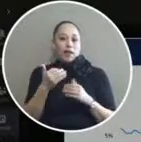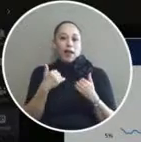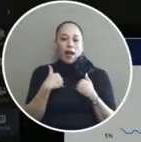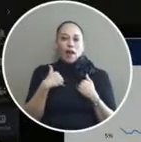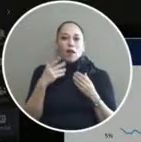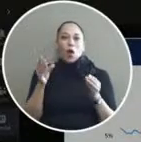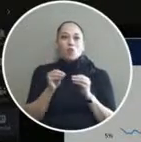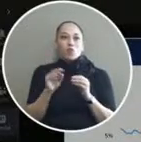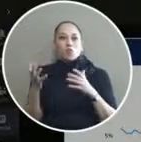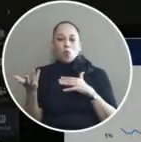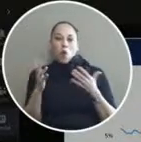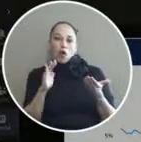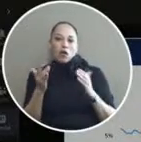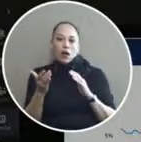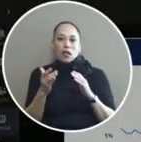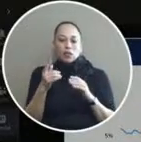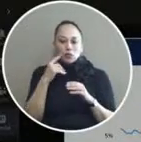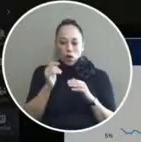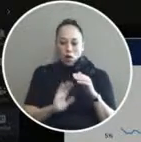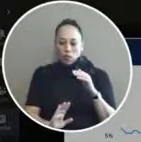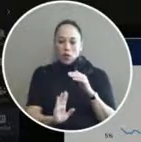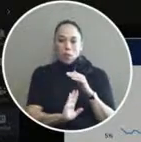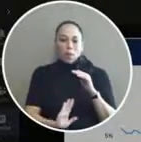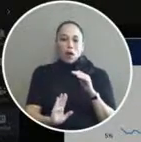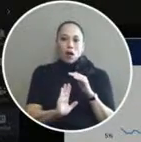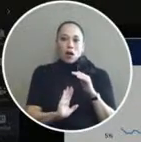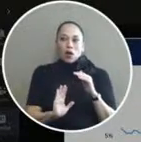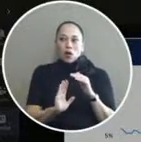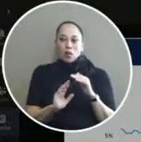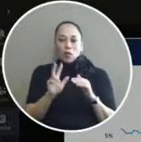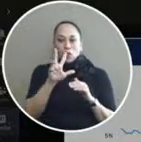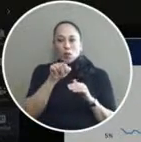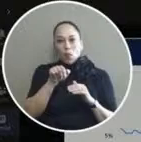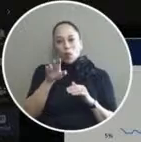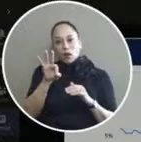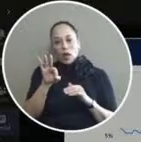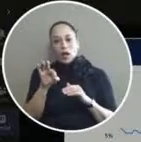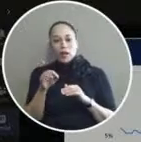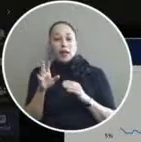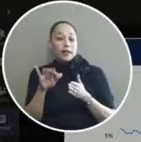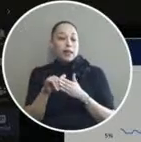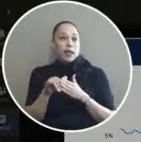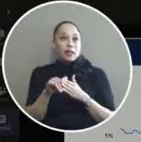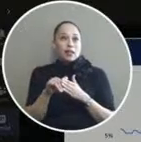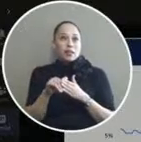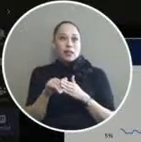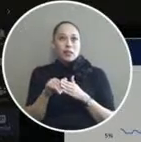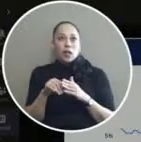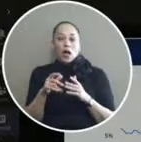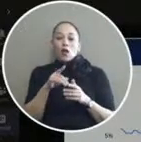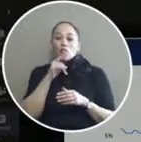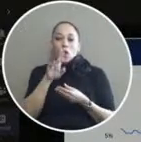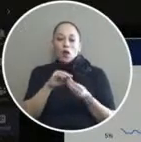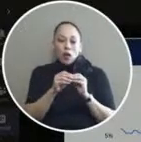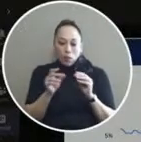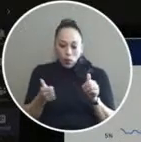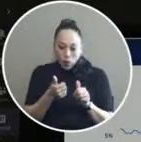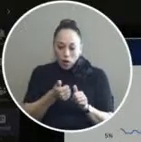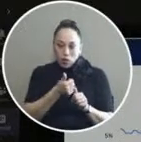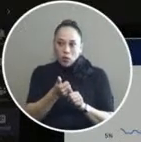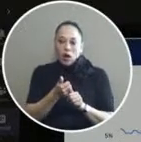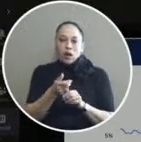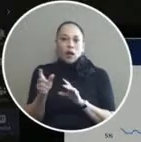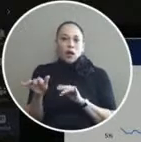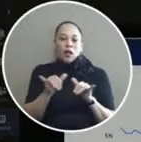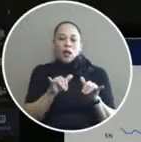years, more or less, to go from the bottom, from bottom 5.3 to 9.9. Now it's just surreal numbers we're tracking. The